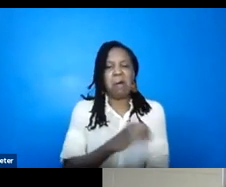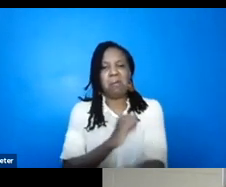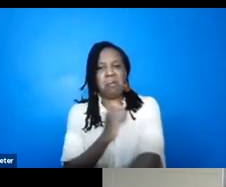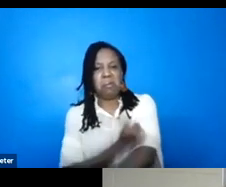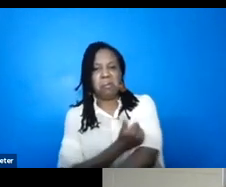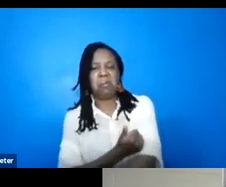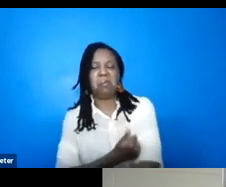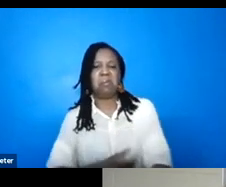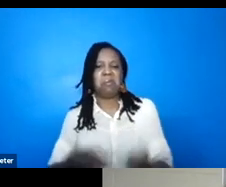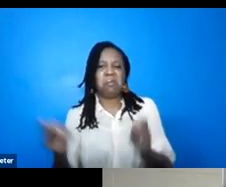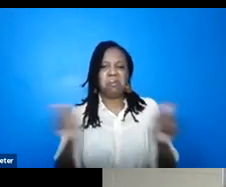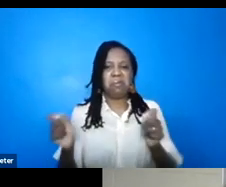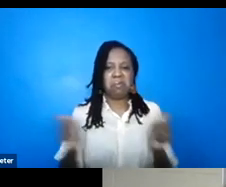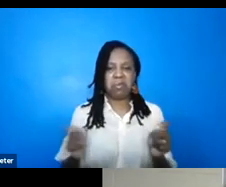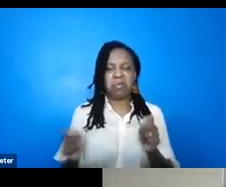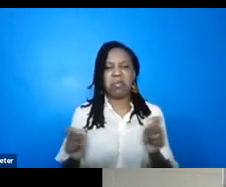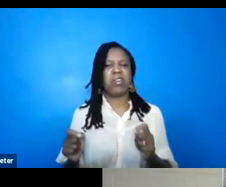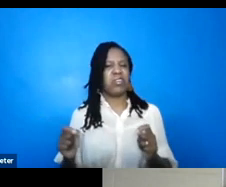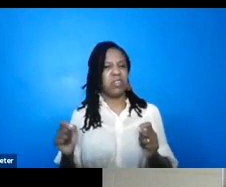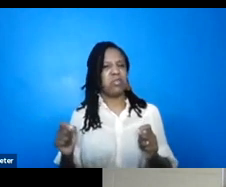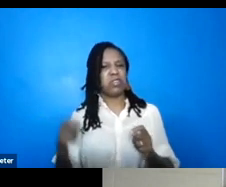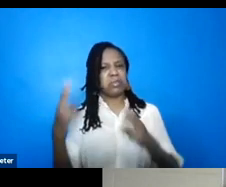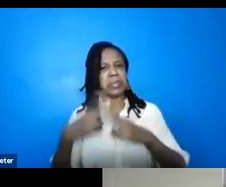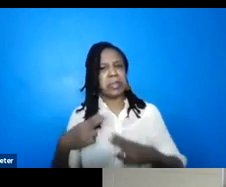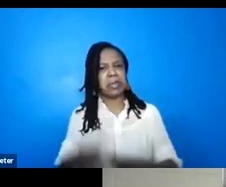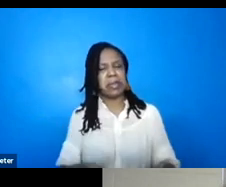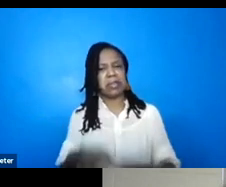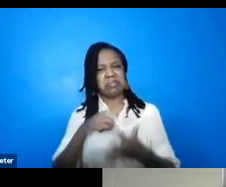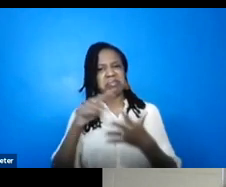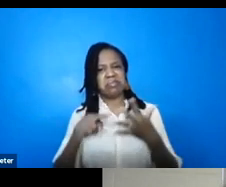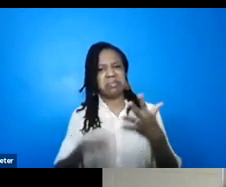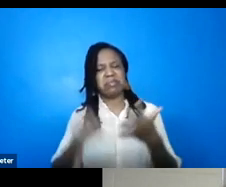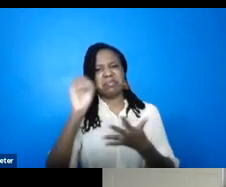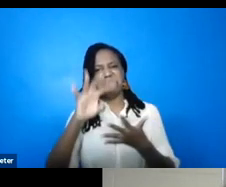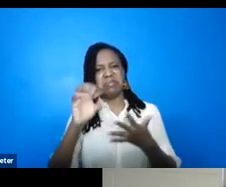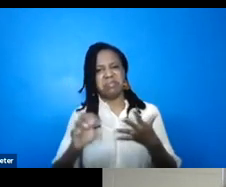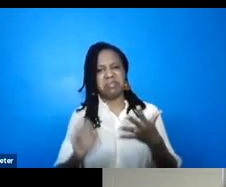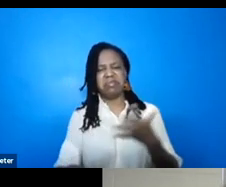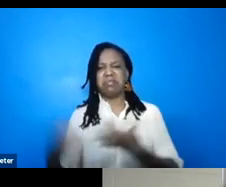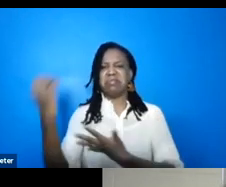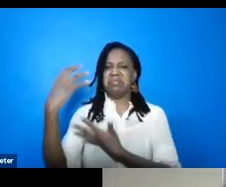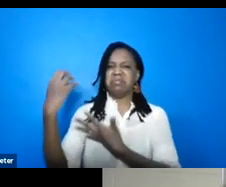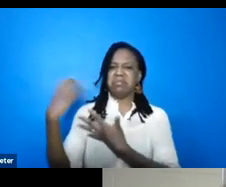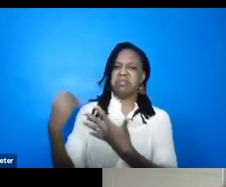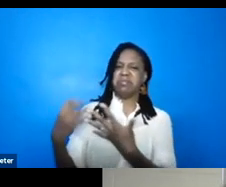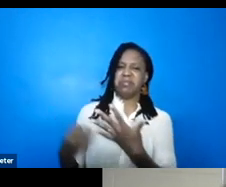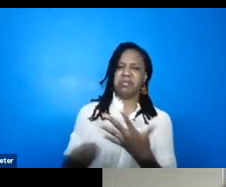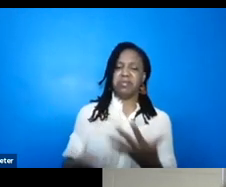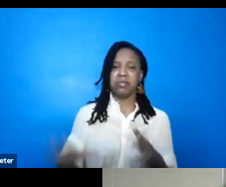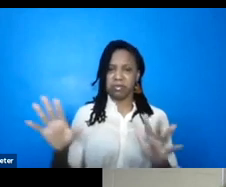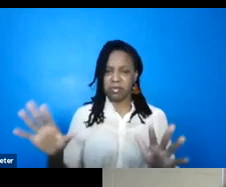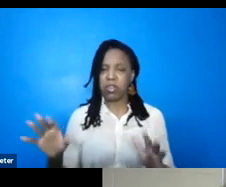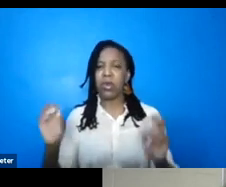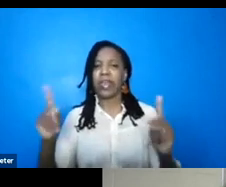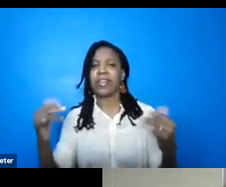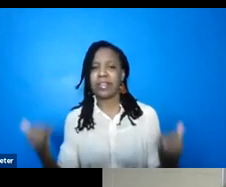would ask them is like, where did you get this from? Where did you learn that men are dominant, men are controlling,